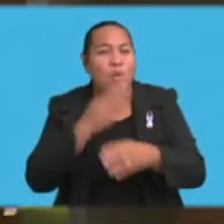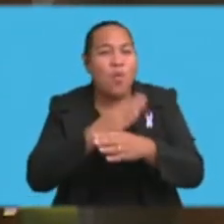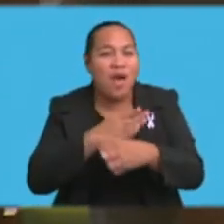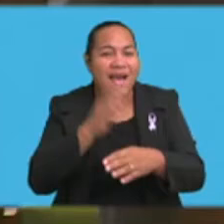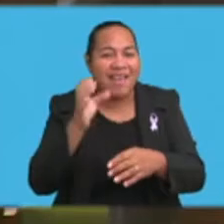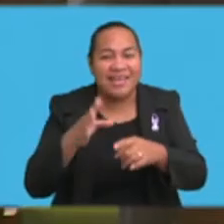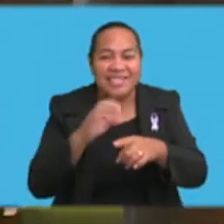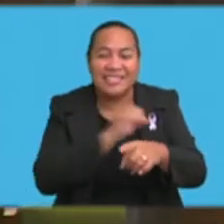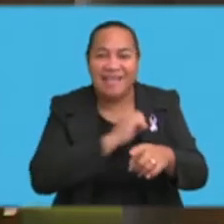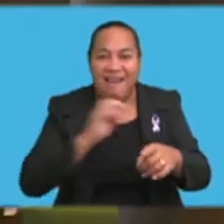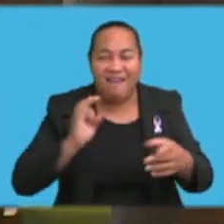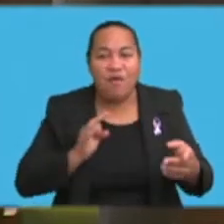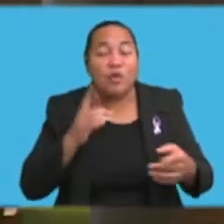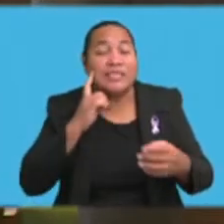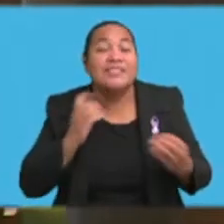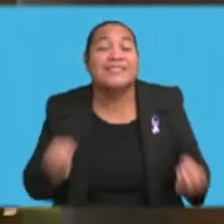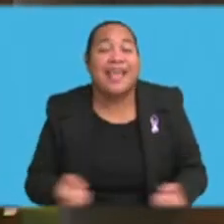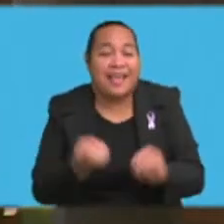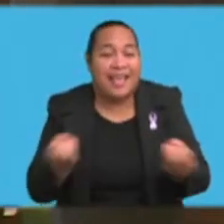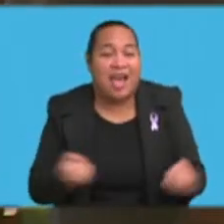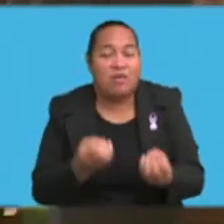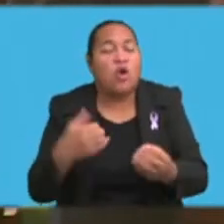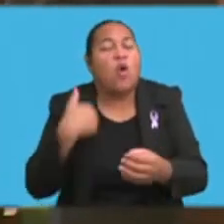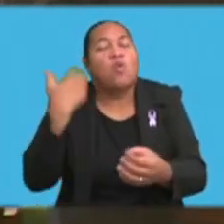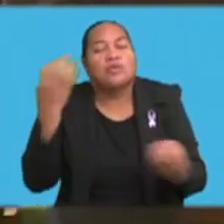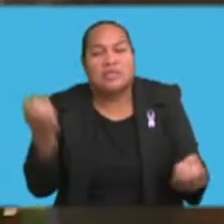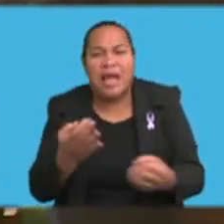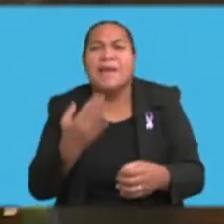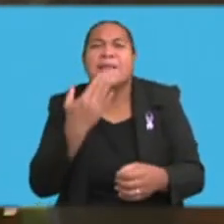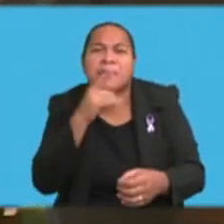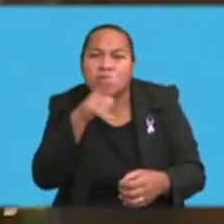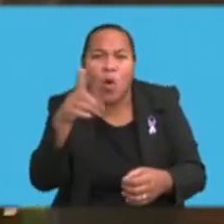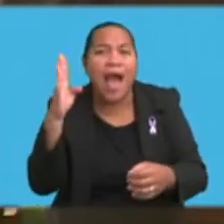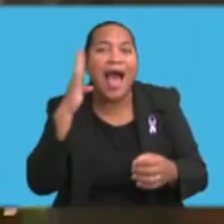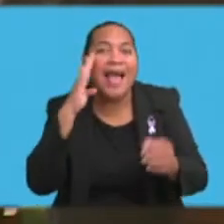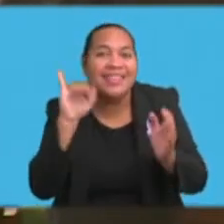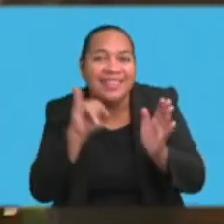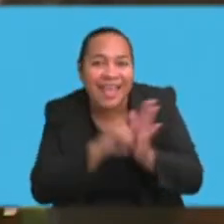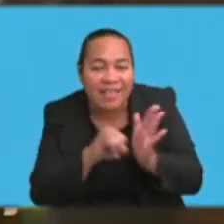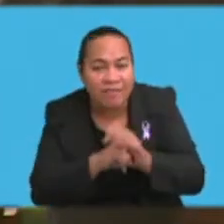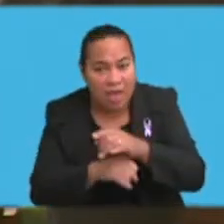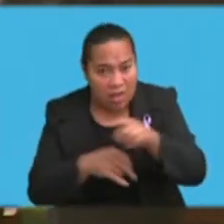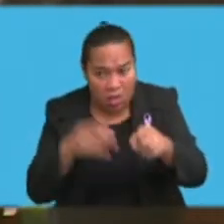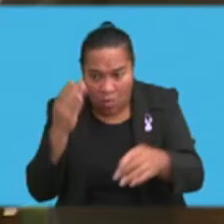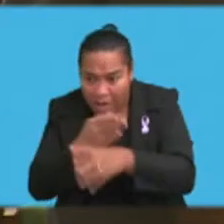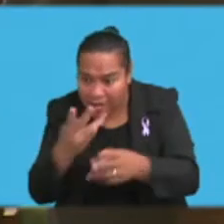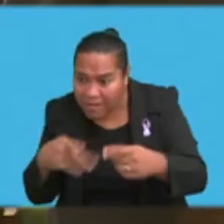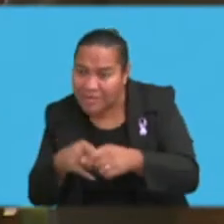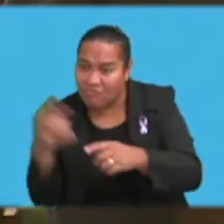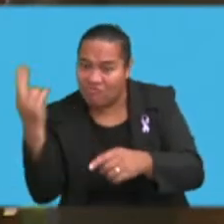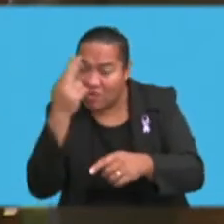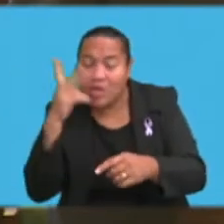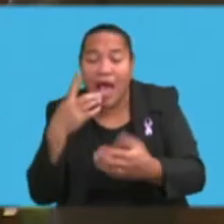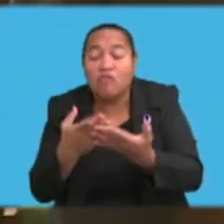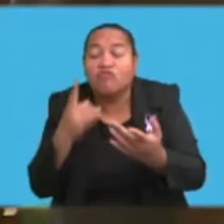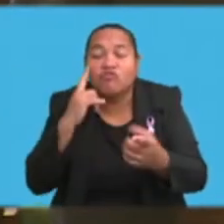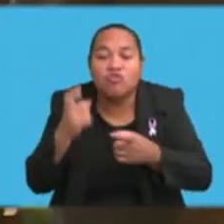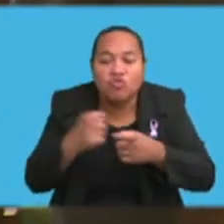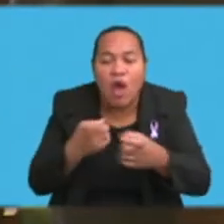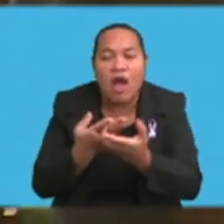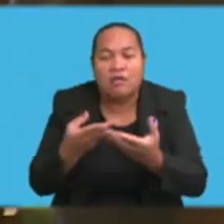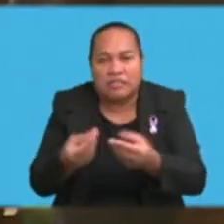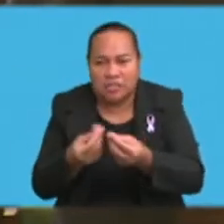are always encouraging employers to identify where they have risks in their place of employment and to control